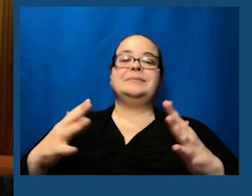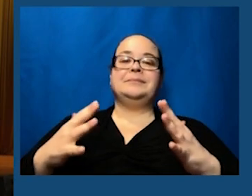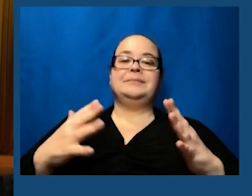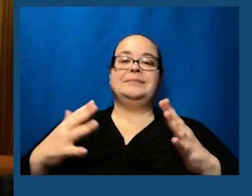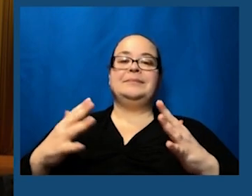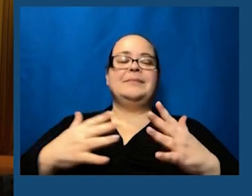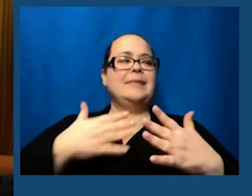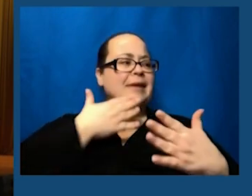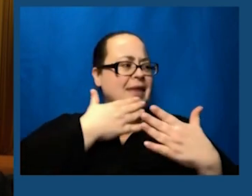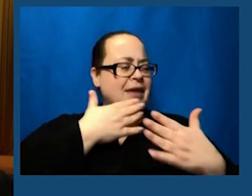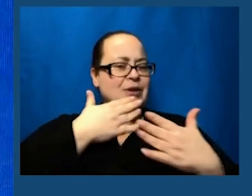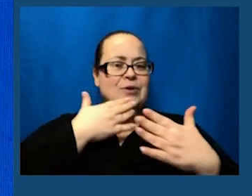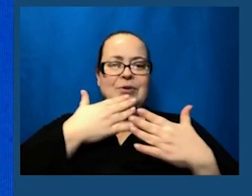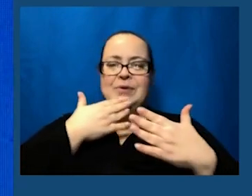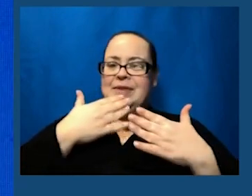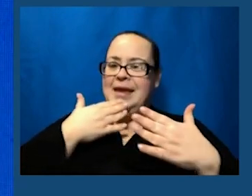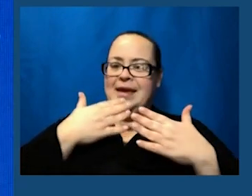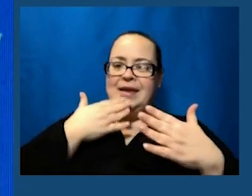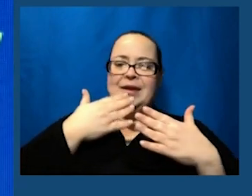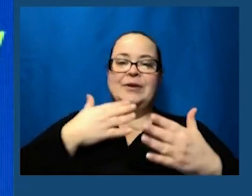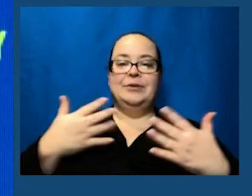Thank you.